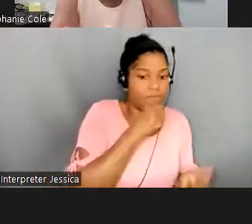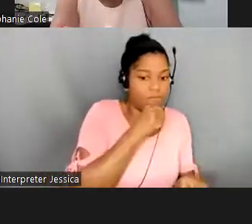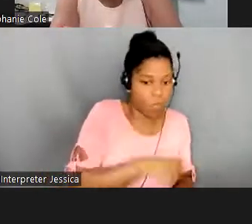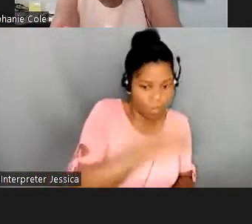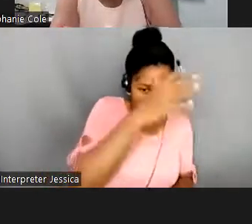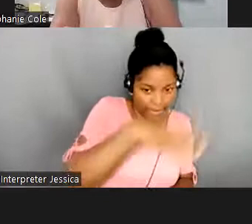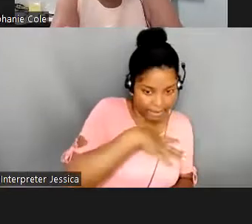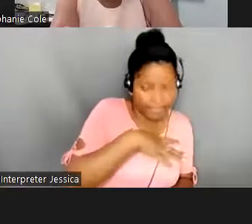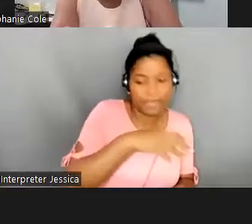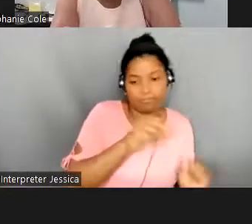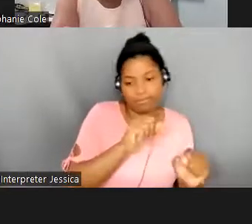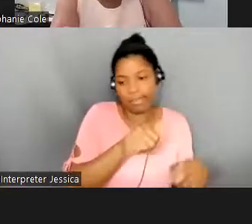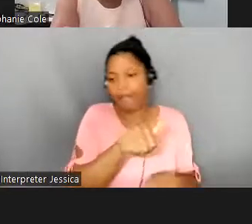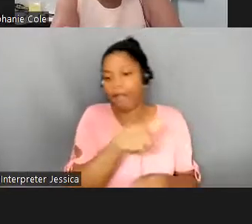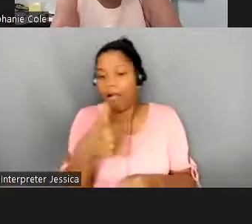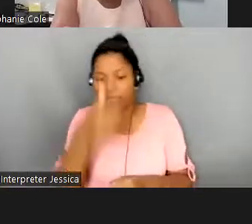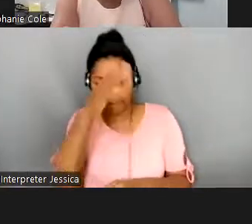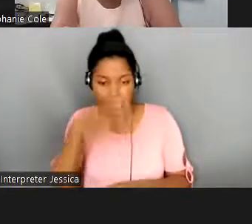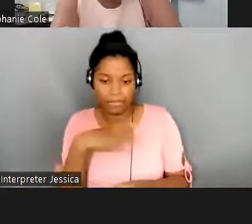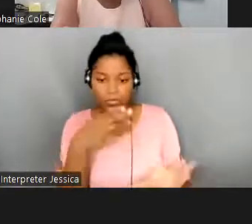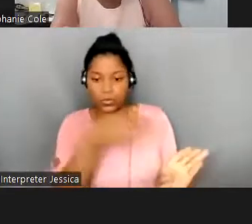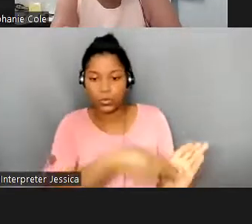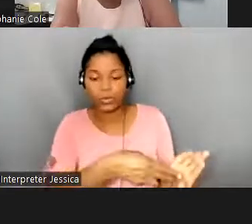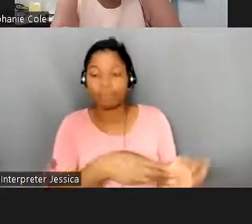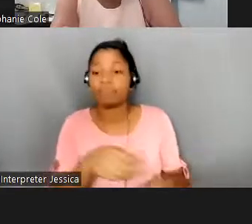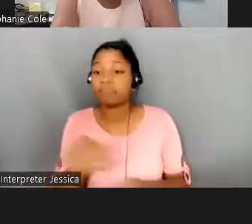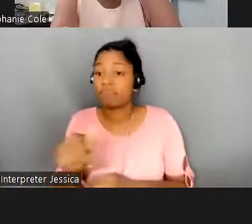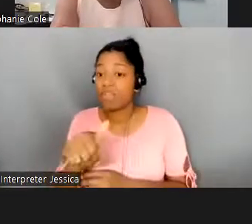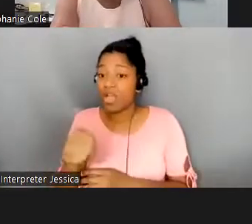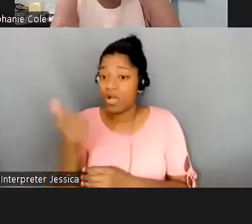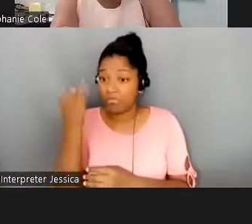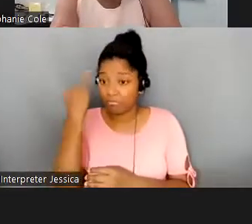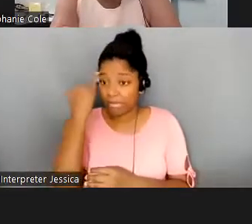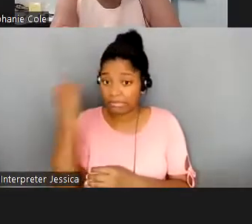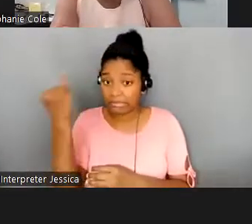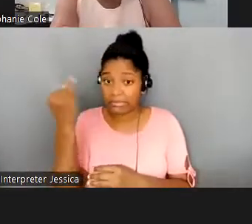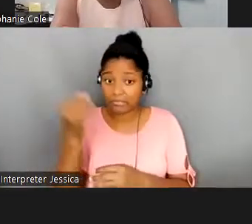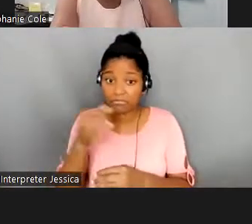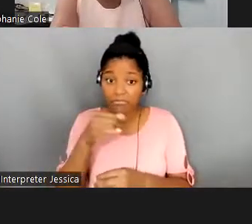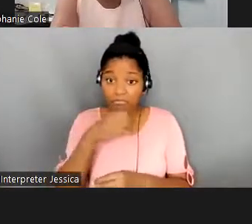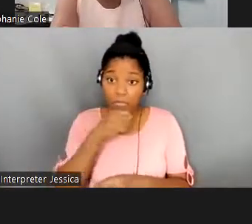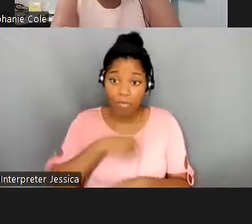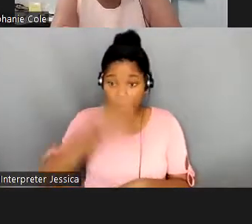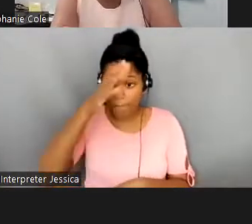male programs, time of day? And if not, we'll move on to the next question.